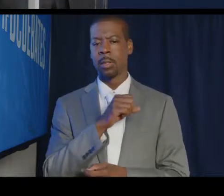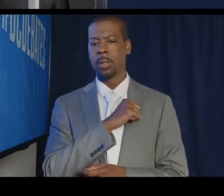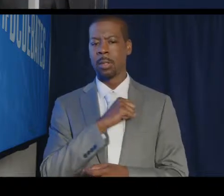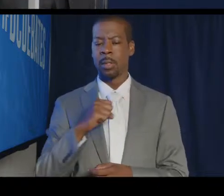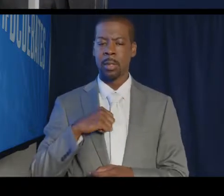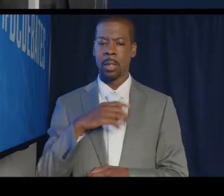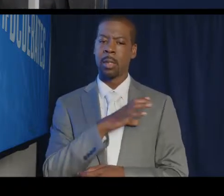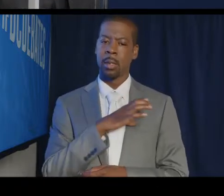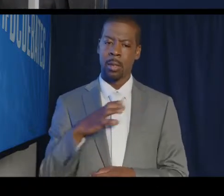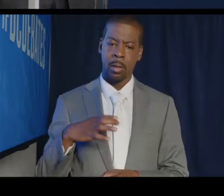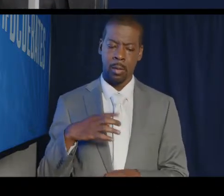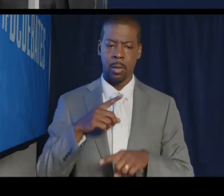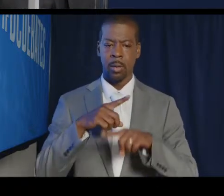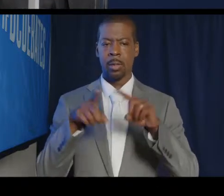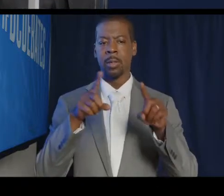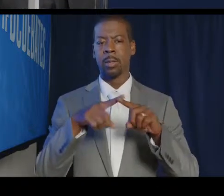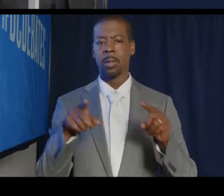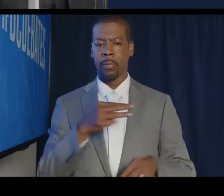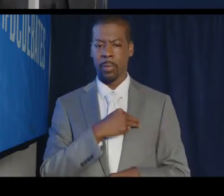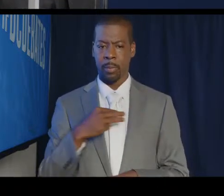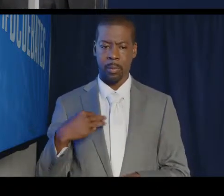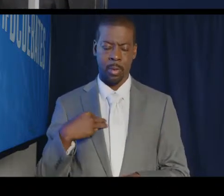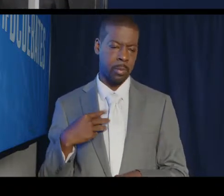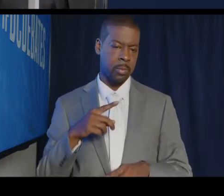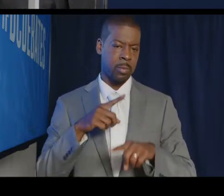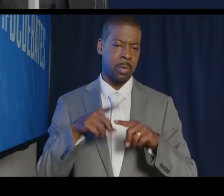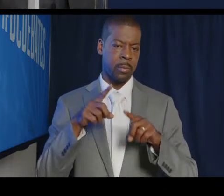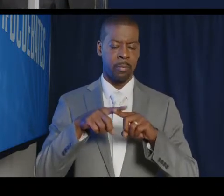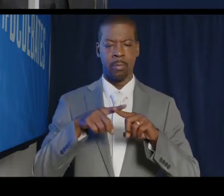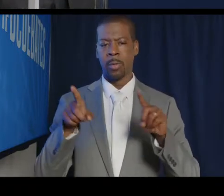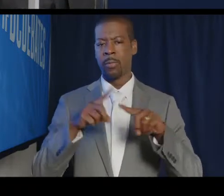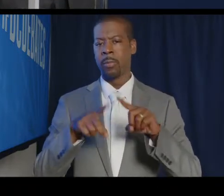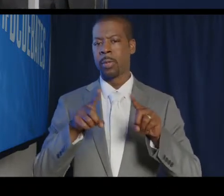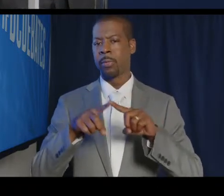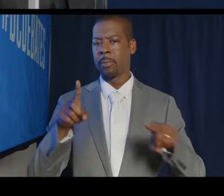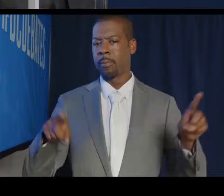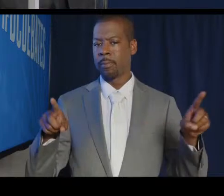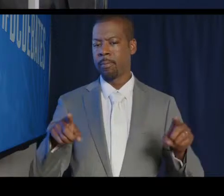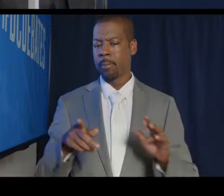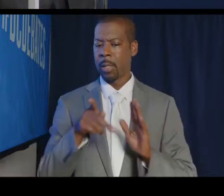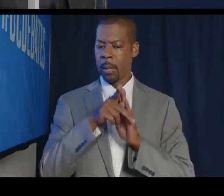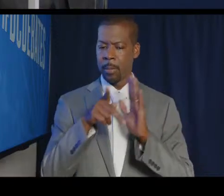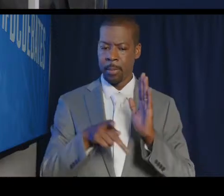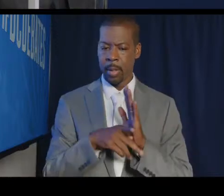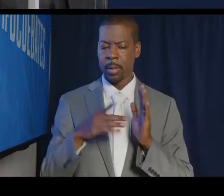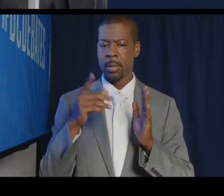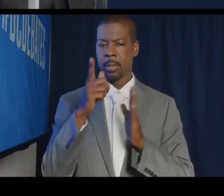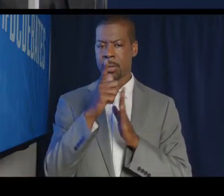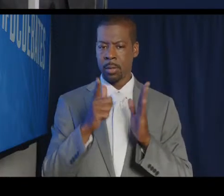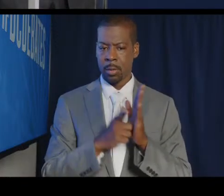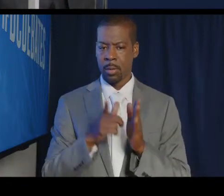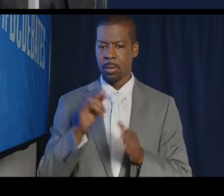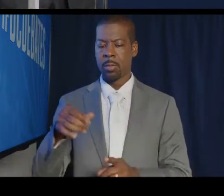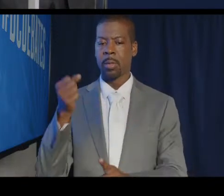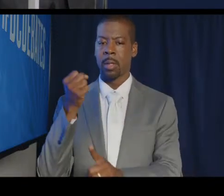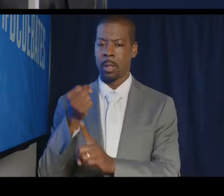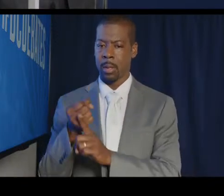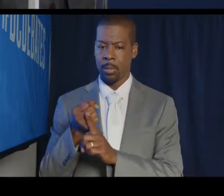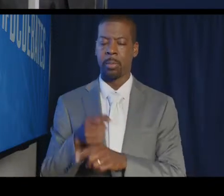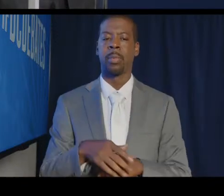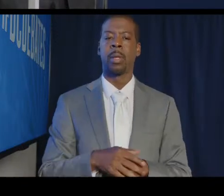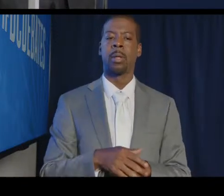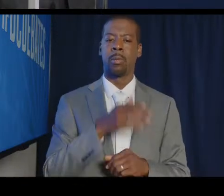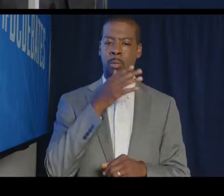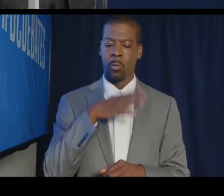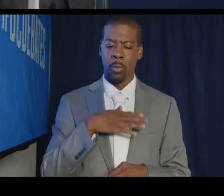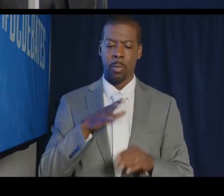local education officials on an array of domestic policy issues which deeply impacts families and children. Christina received her BA in Political Science